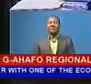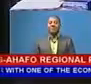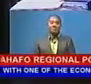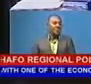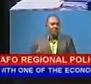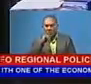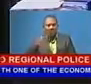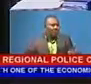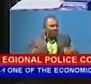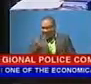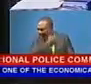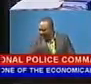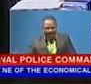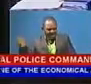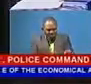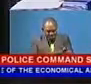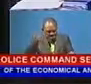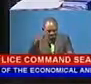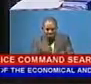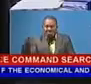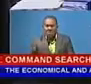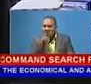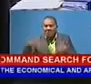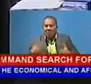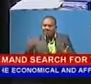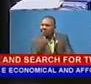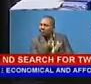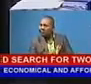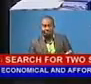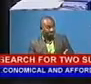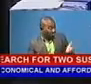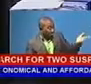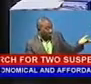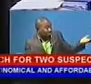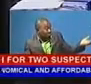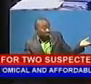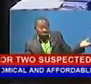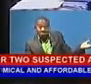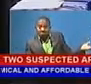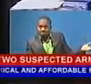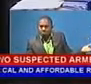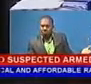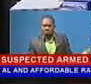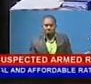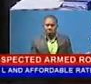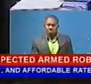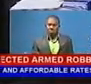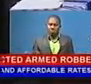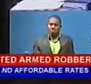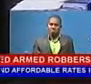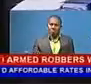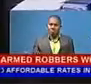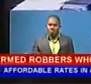We don't have any such record, and if the witness has so indicated, what harm will the court in